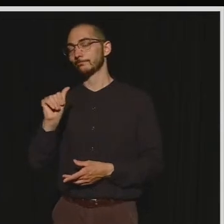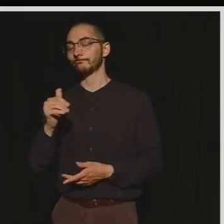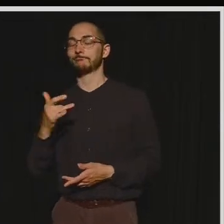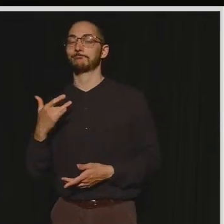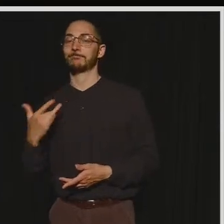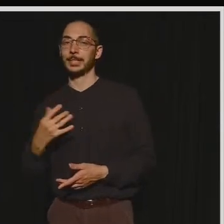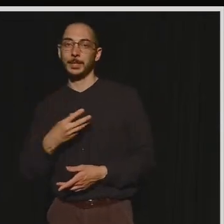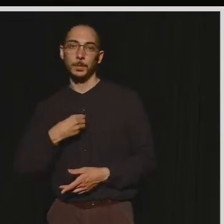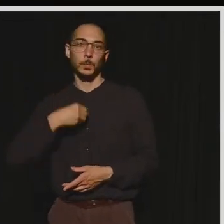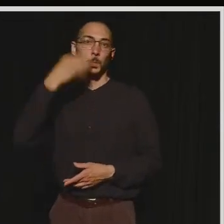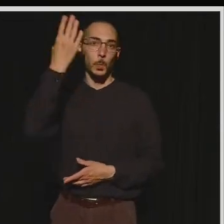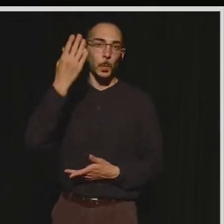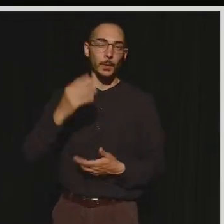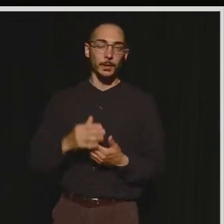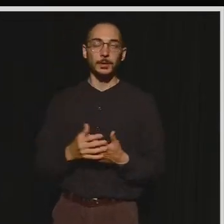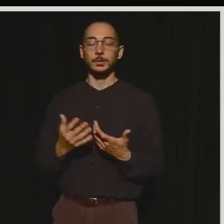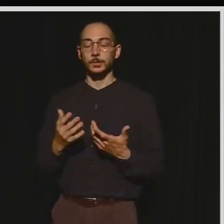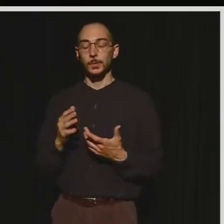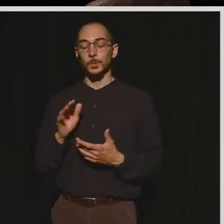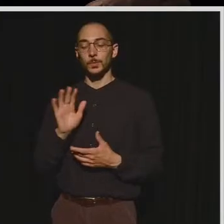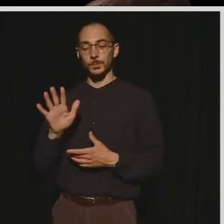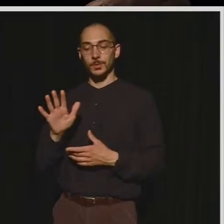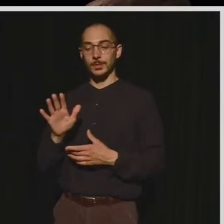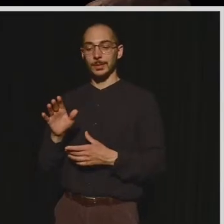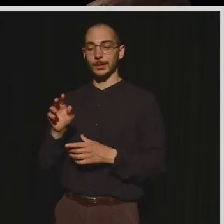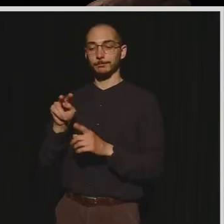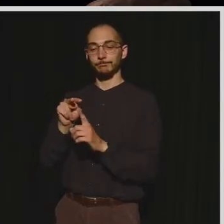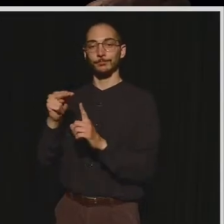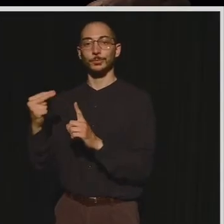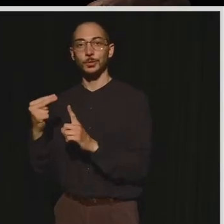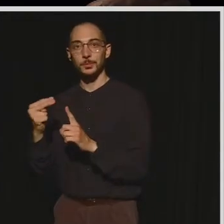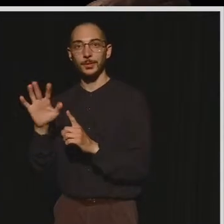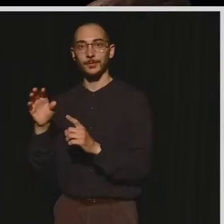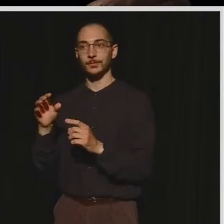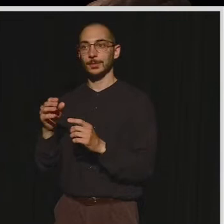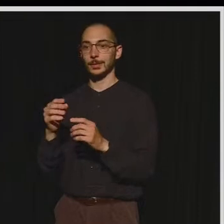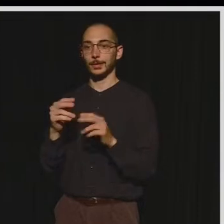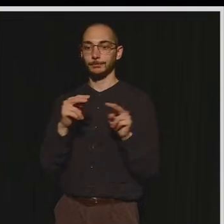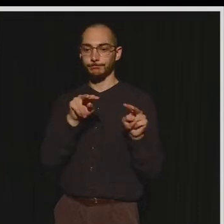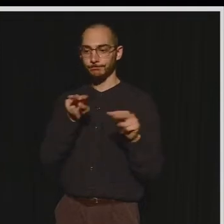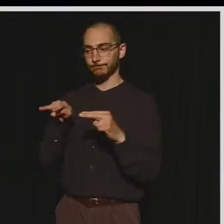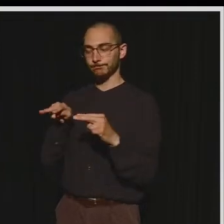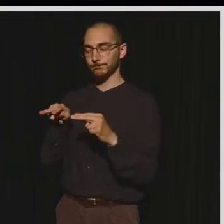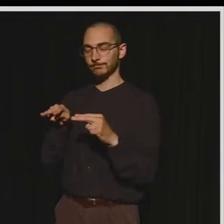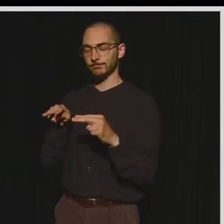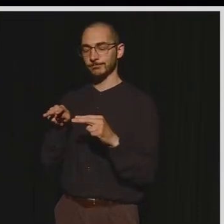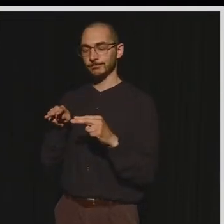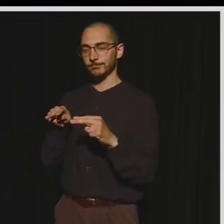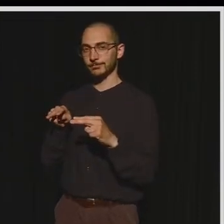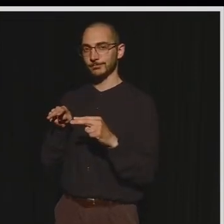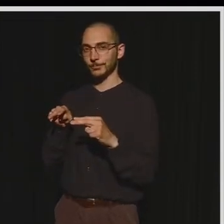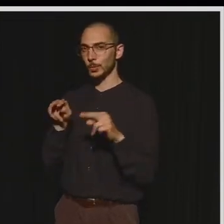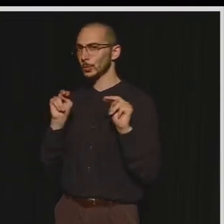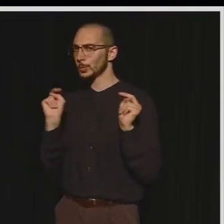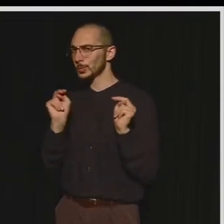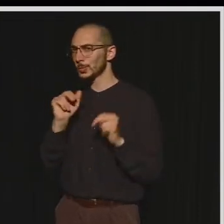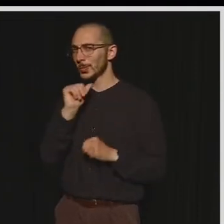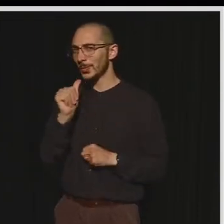and wrote about this controversy was really racist, right? Like, we have a serious problem within the